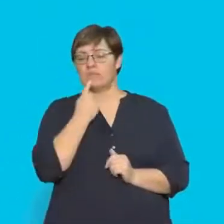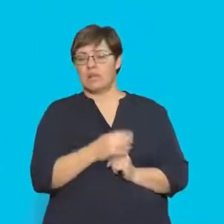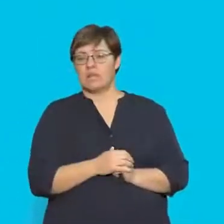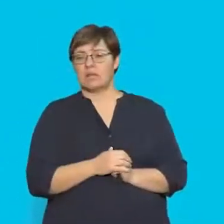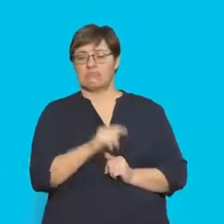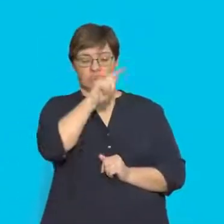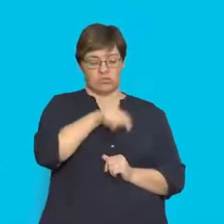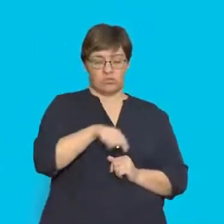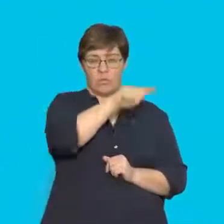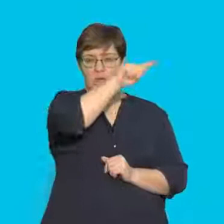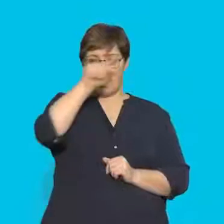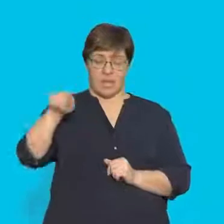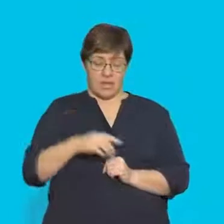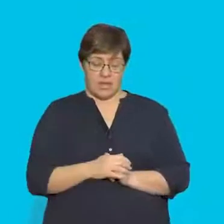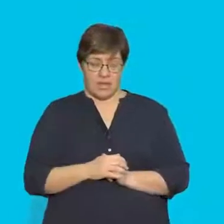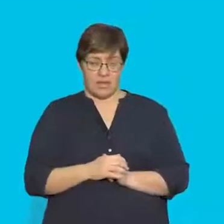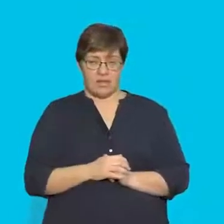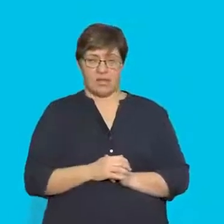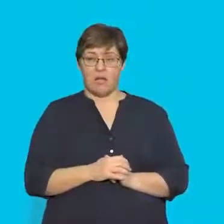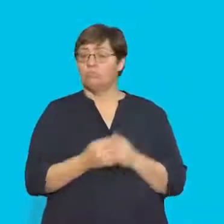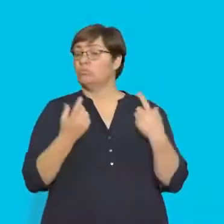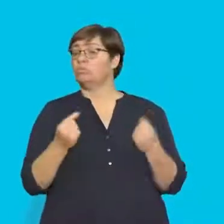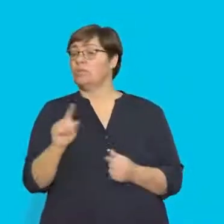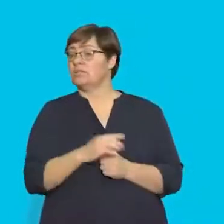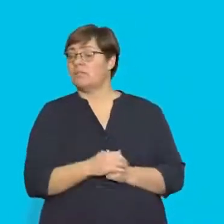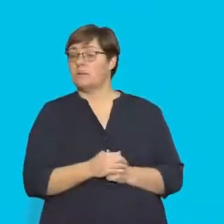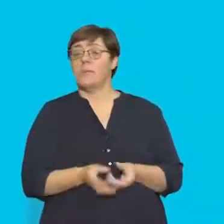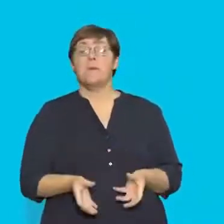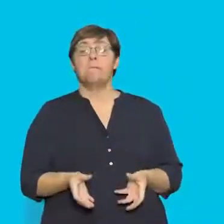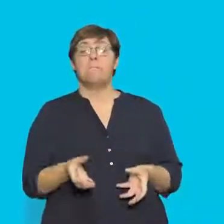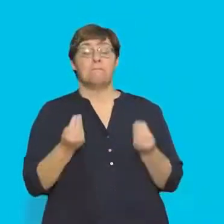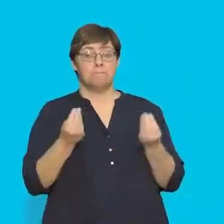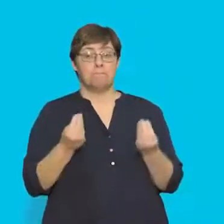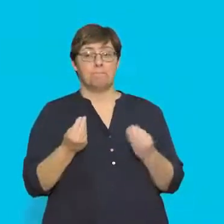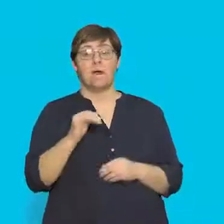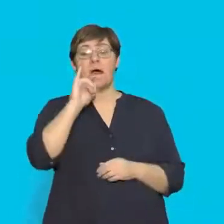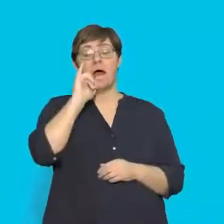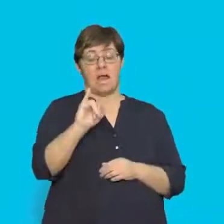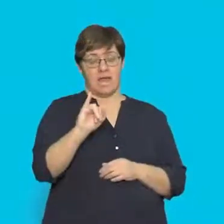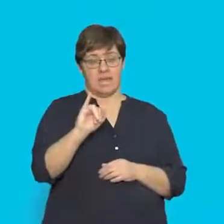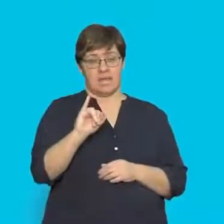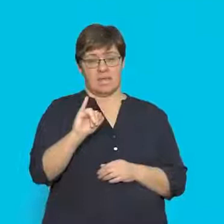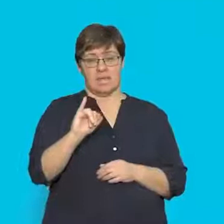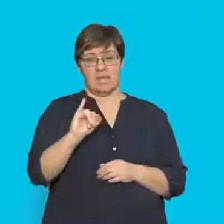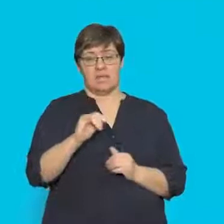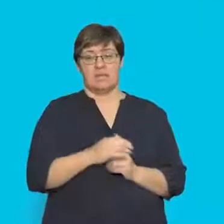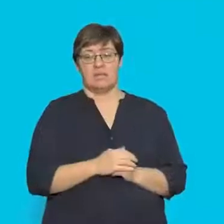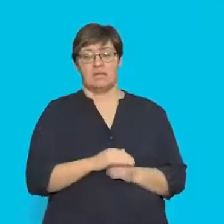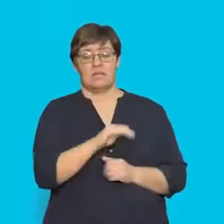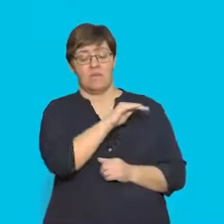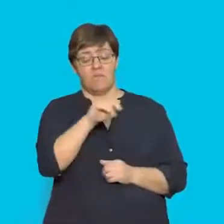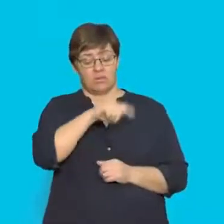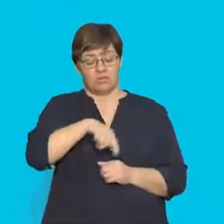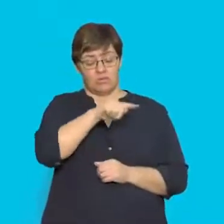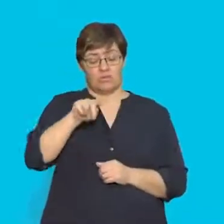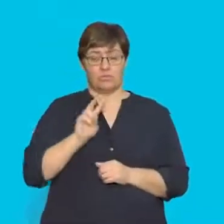take the square root of this whole thing. And if we do that, then we'll get I, that's on its own, over the